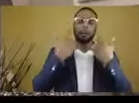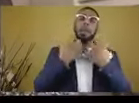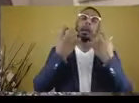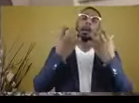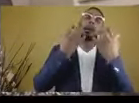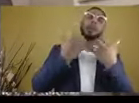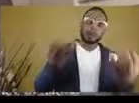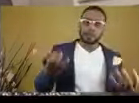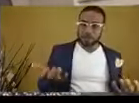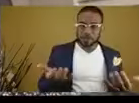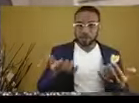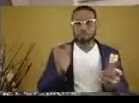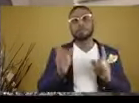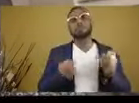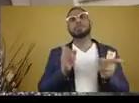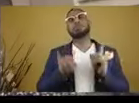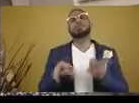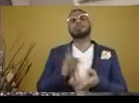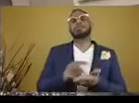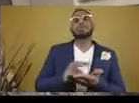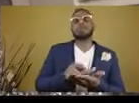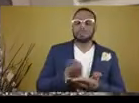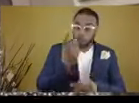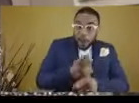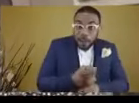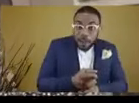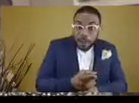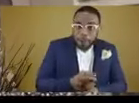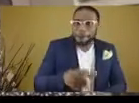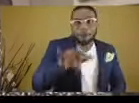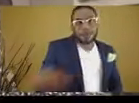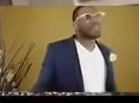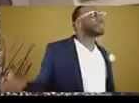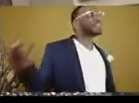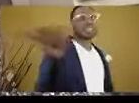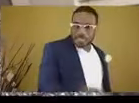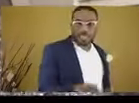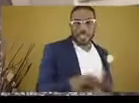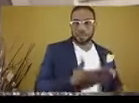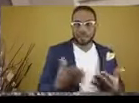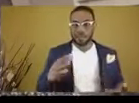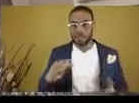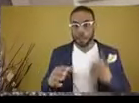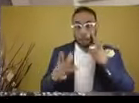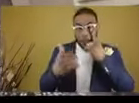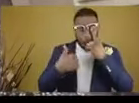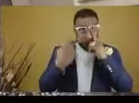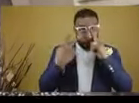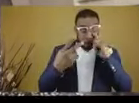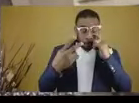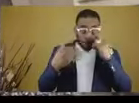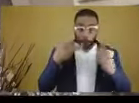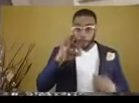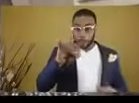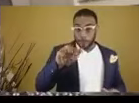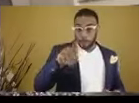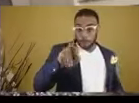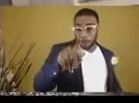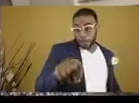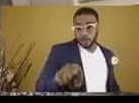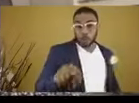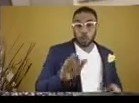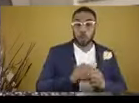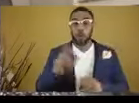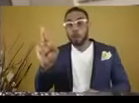and throw themselves around, that's preventing anything from getting done. And that's what we're seeing with Republicans